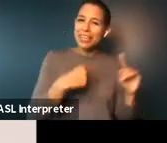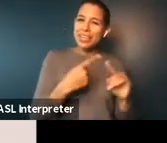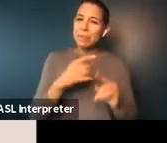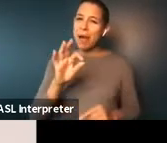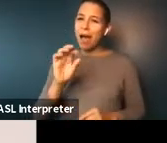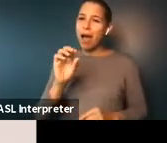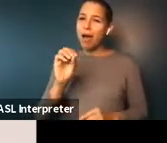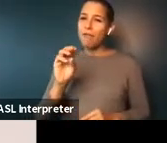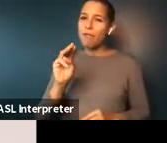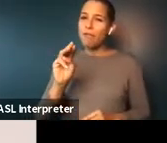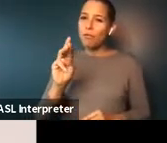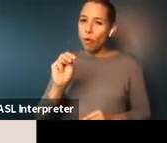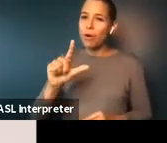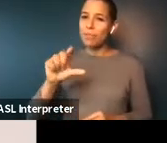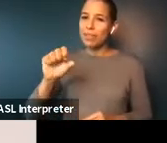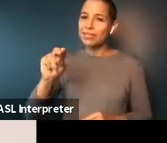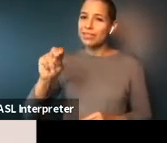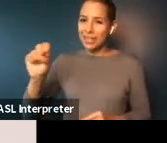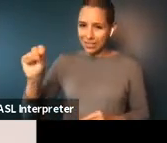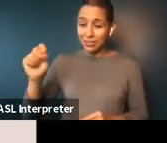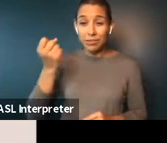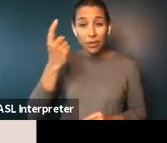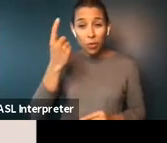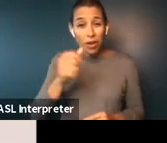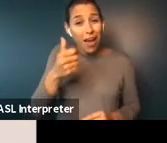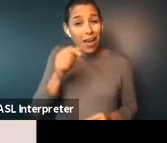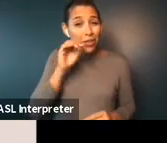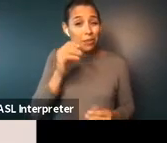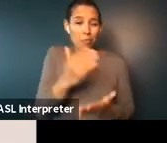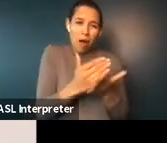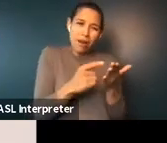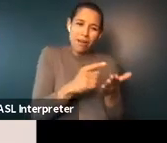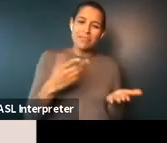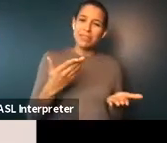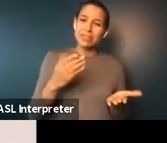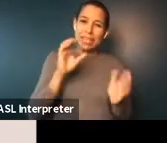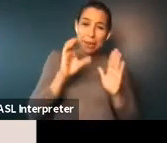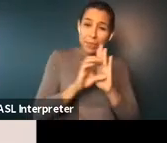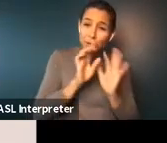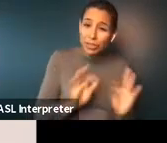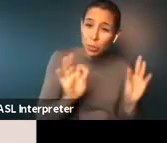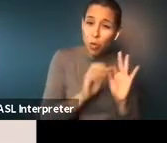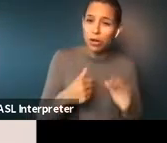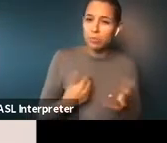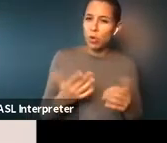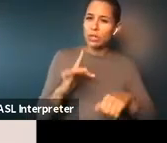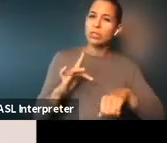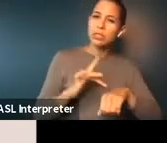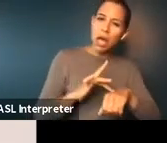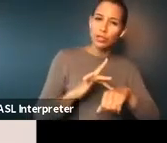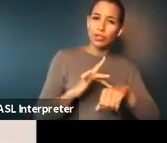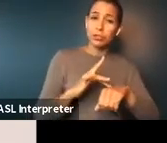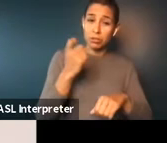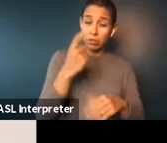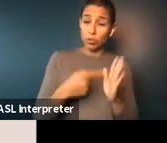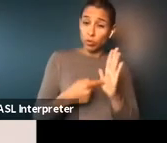aspect of this image that's important to me is also touch. So this is an image of hands that was